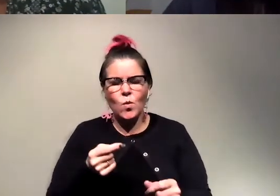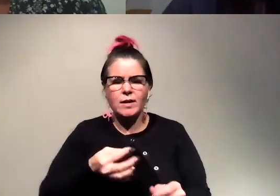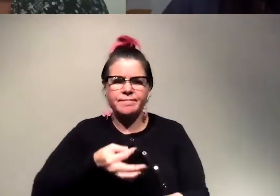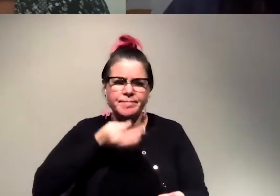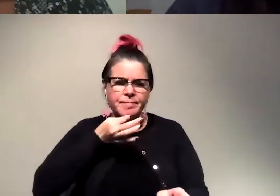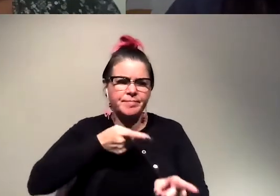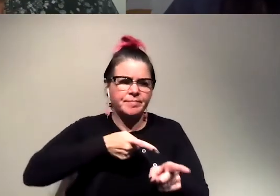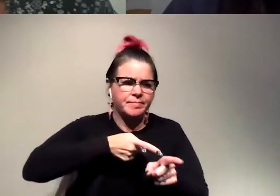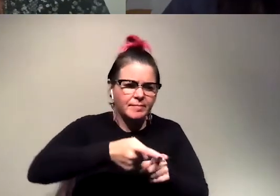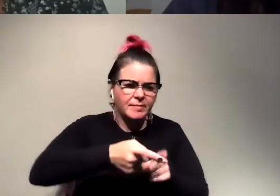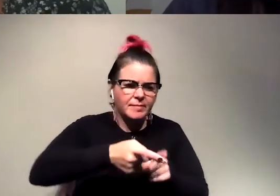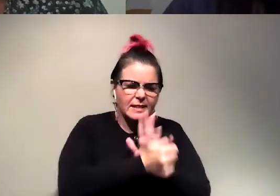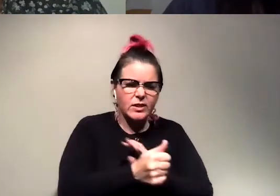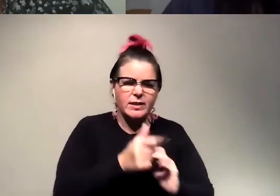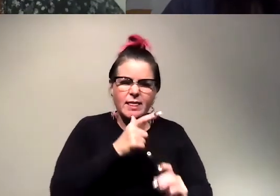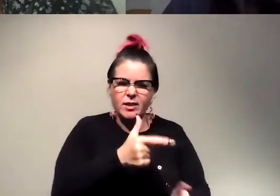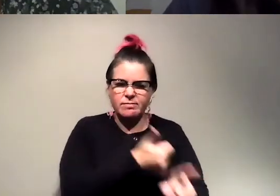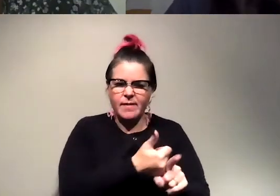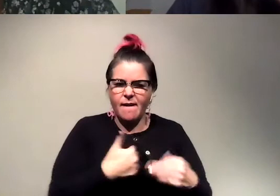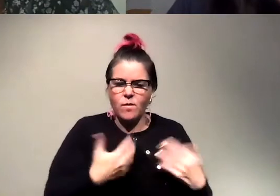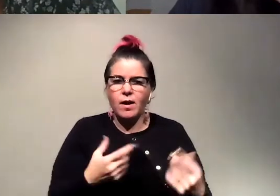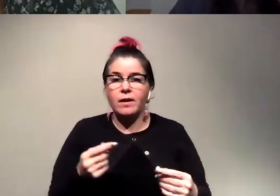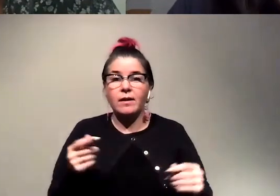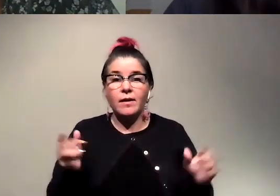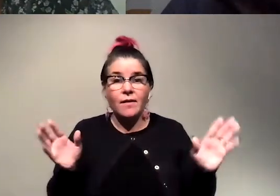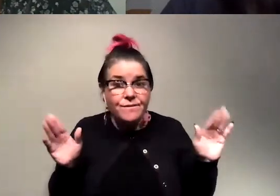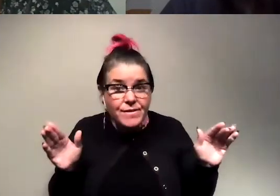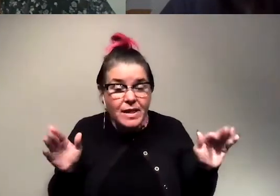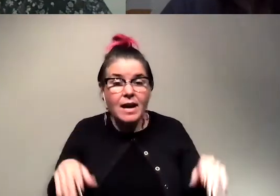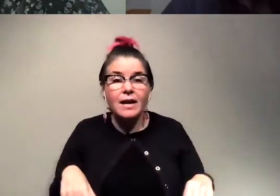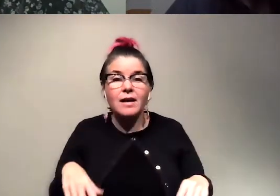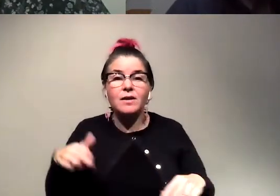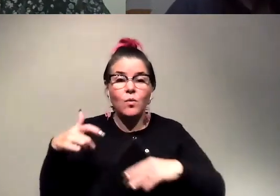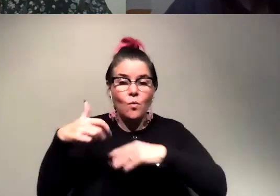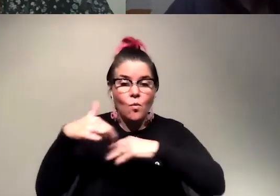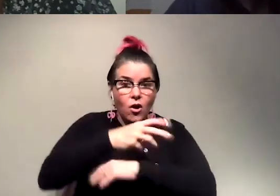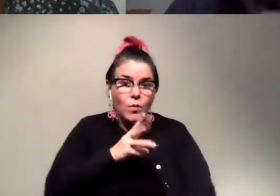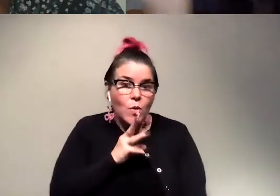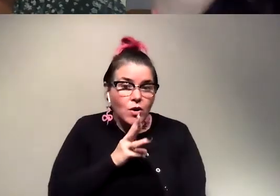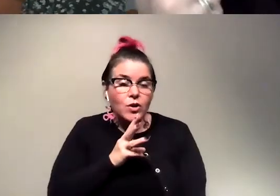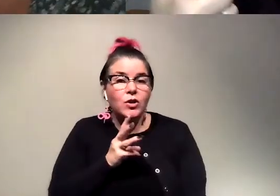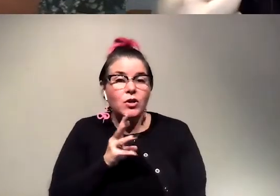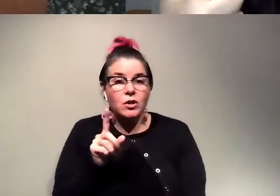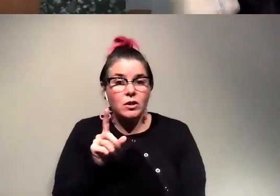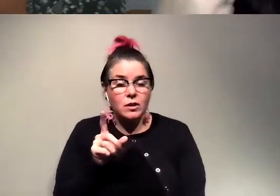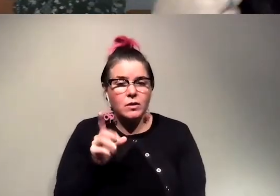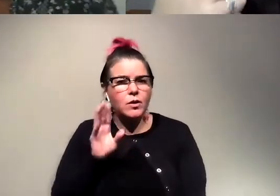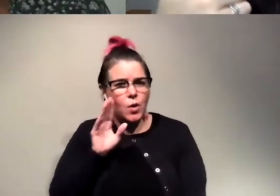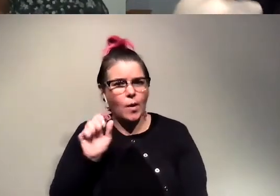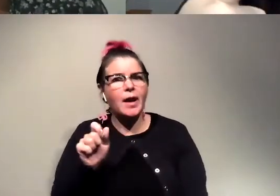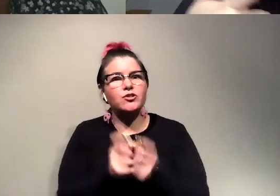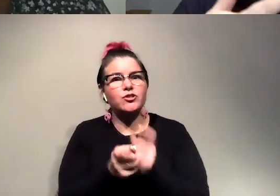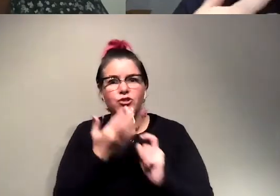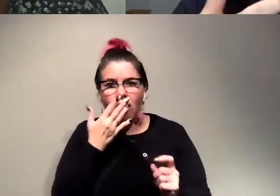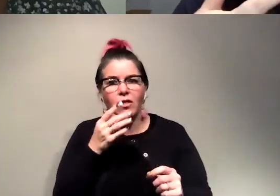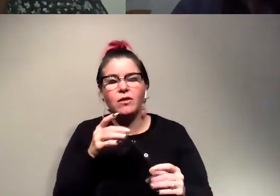lizards have? Like, can they fly? Can they walk on water? Can they do anything? We know that they can change color. We know they can drop their